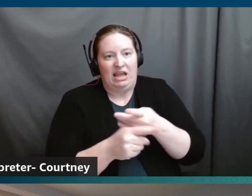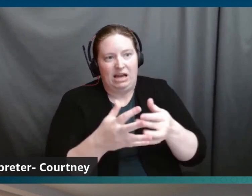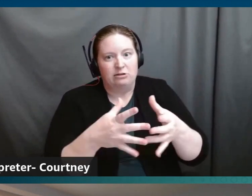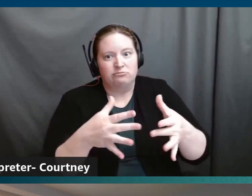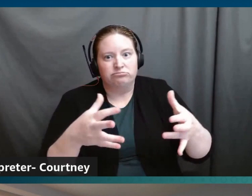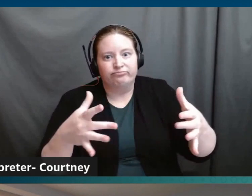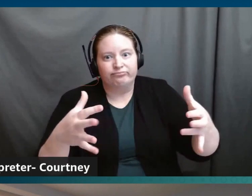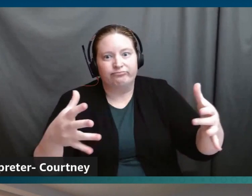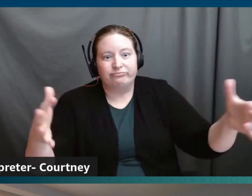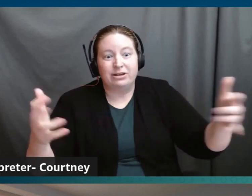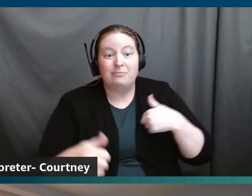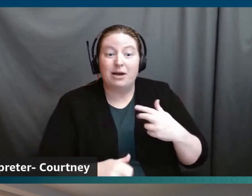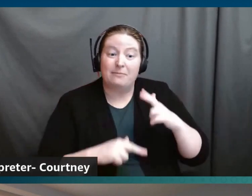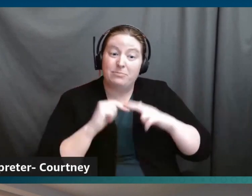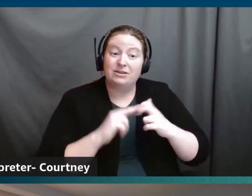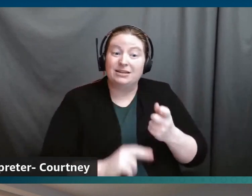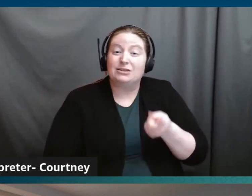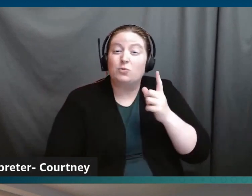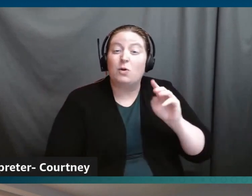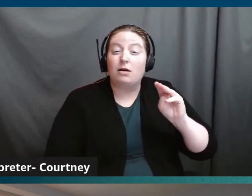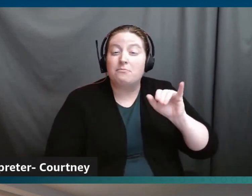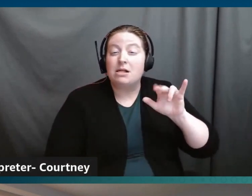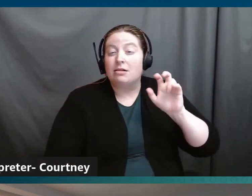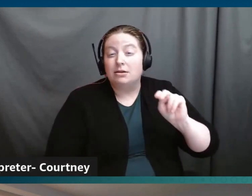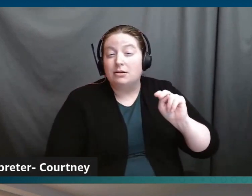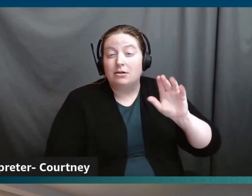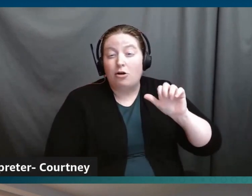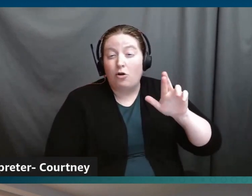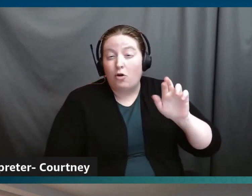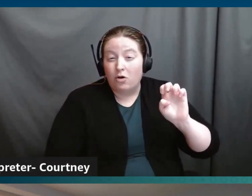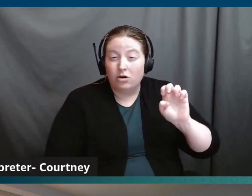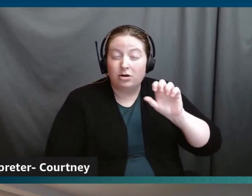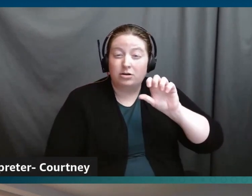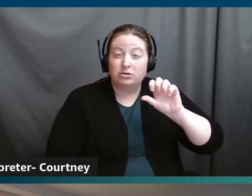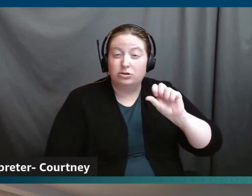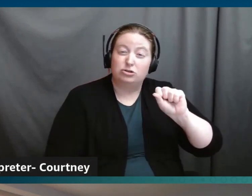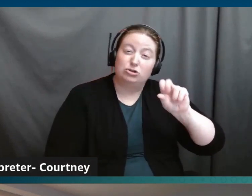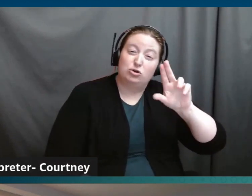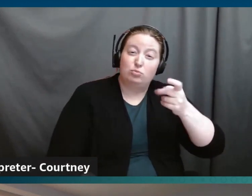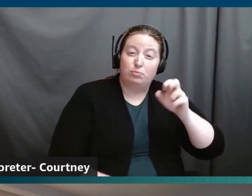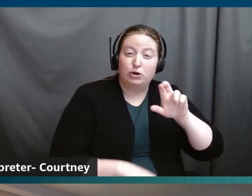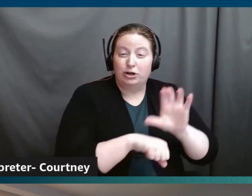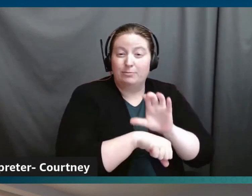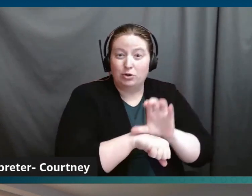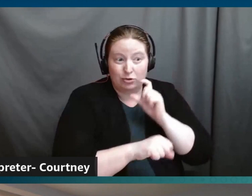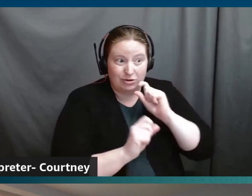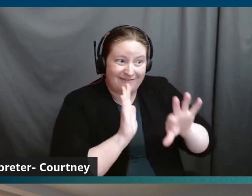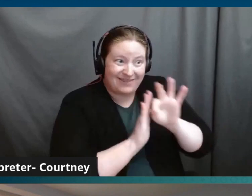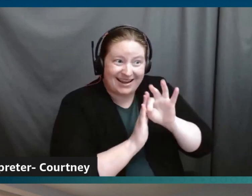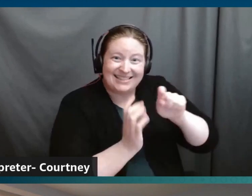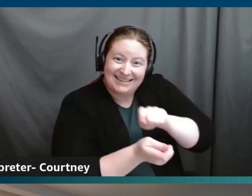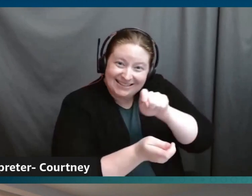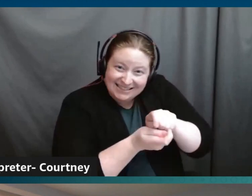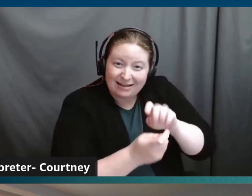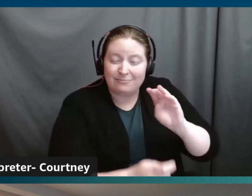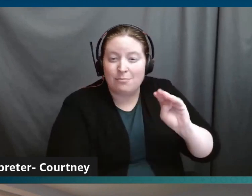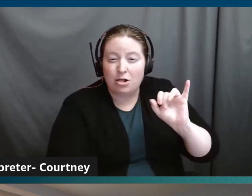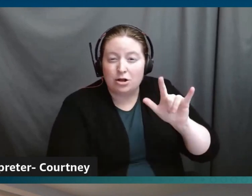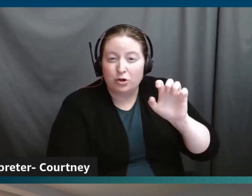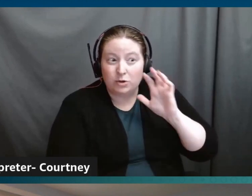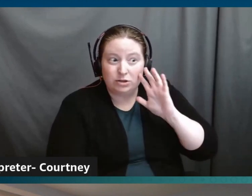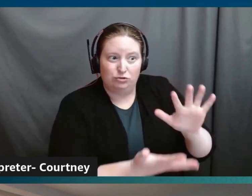building this 1 million core supercomputer, we were able to find the exact molecule to destroy one of the PFAS compounds.